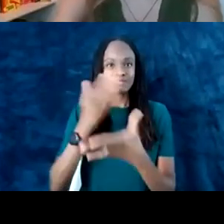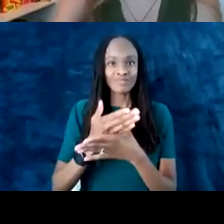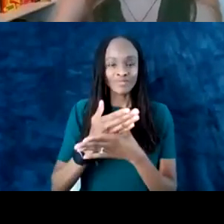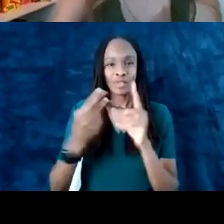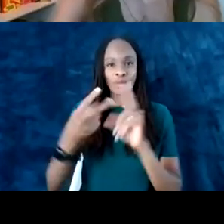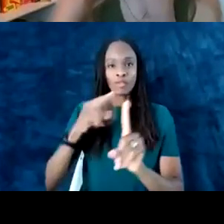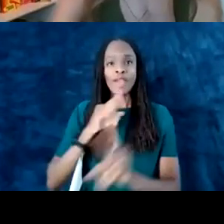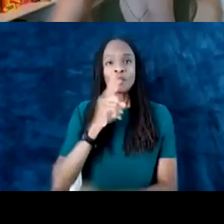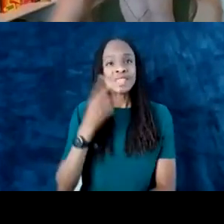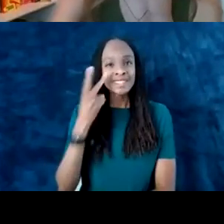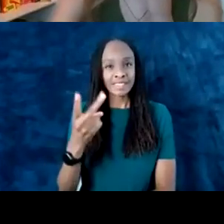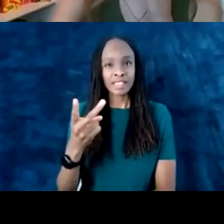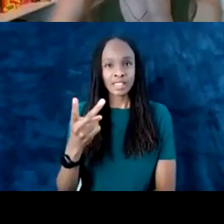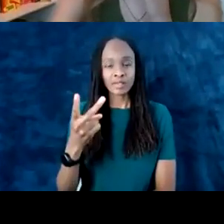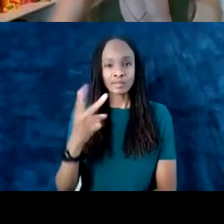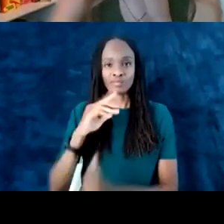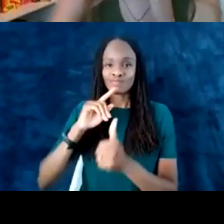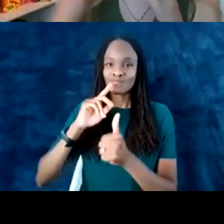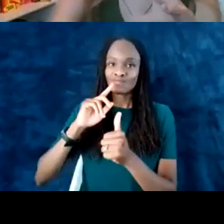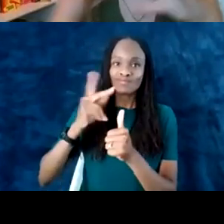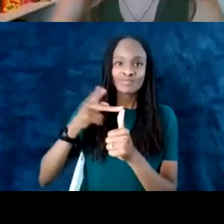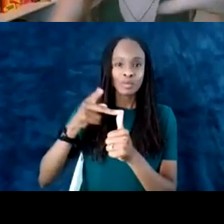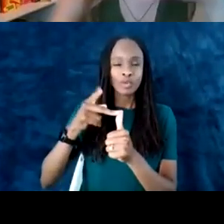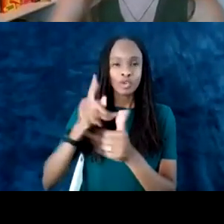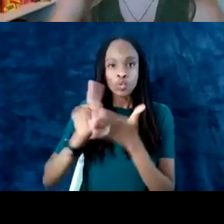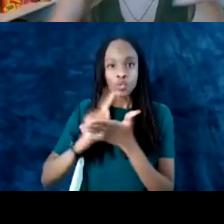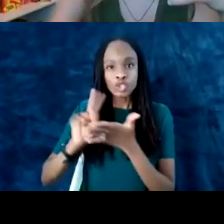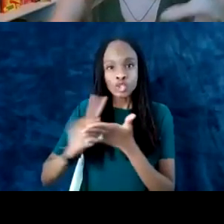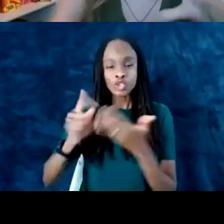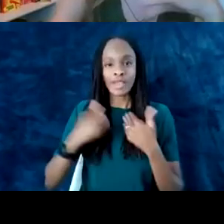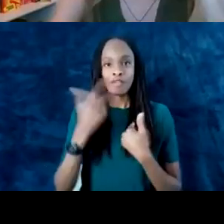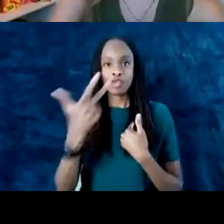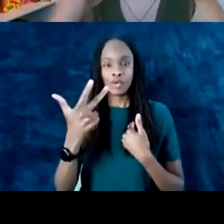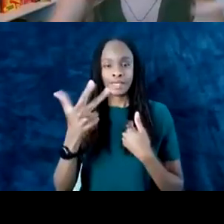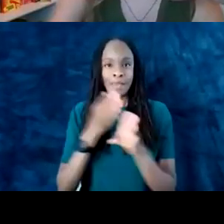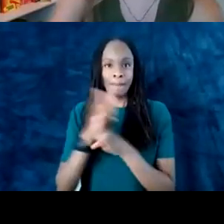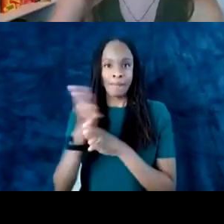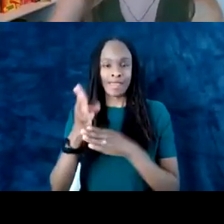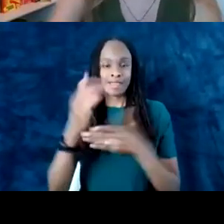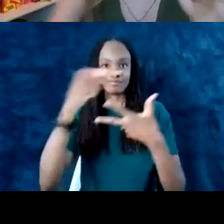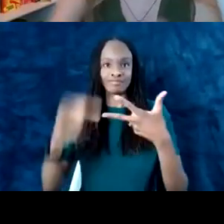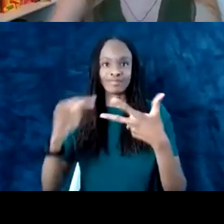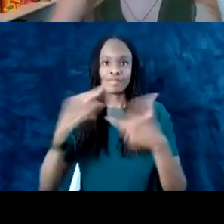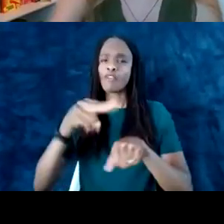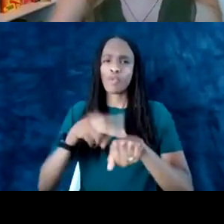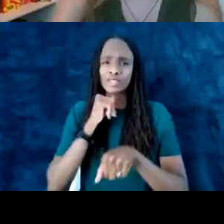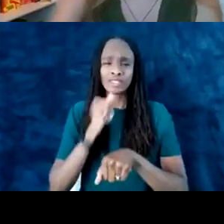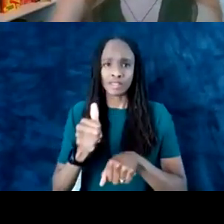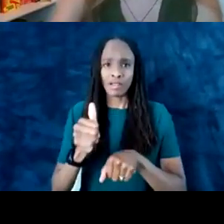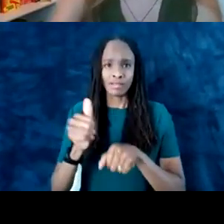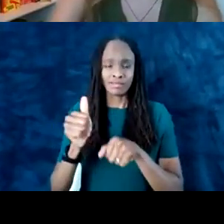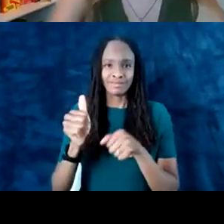I really see primary research areas in three main bodies, and this, of course, is not completely exhaustive,